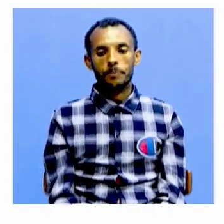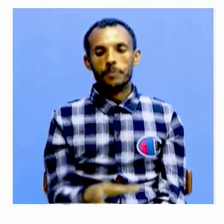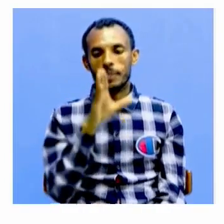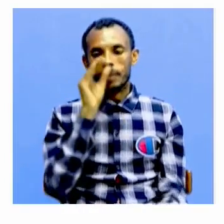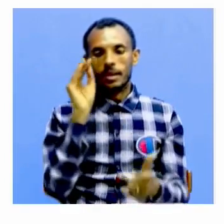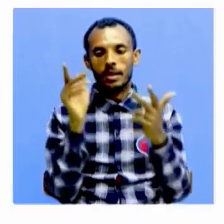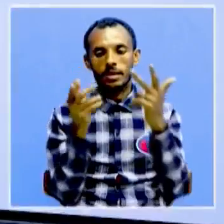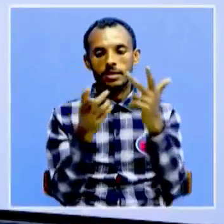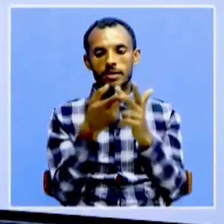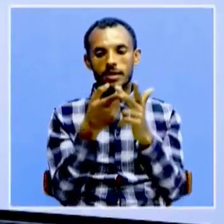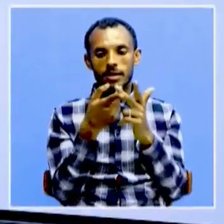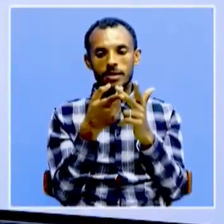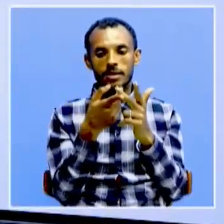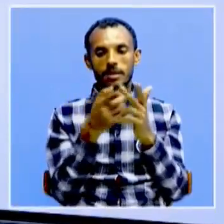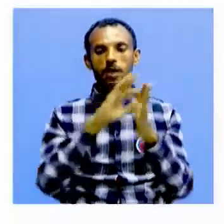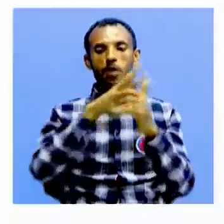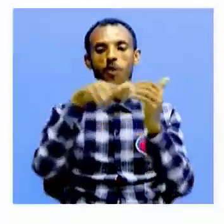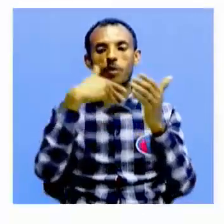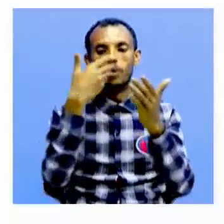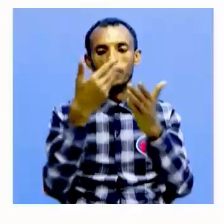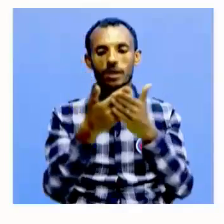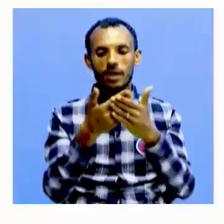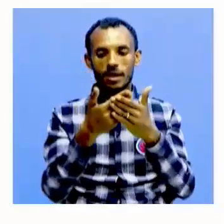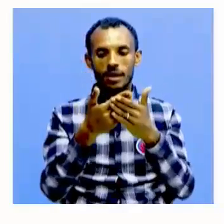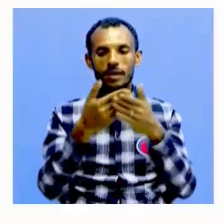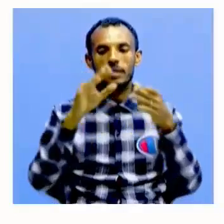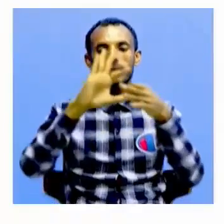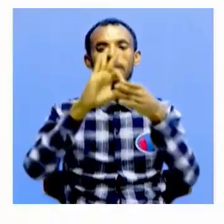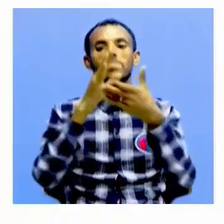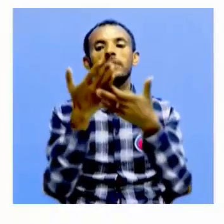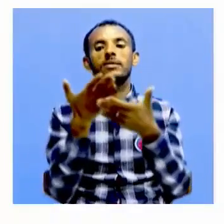And the third one, conclusion.